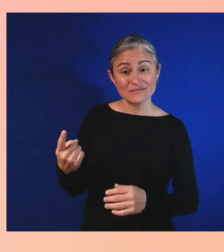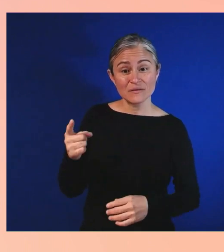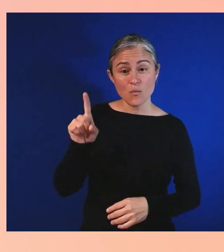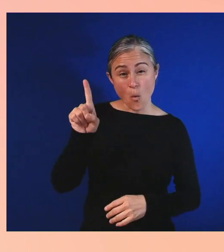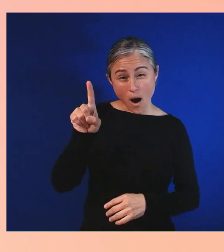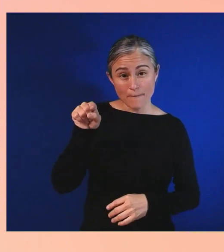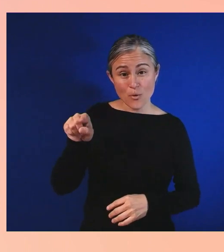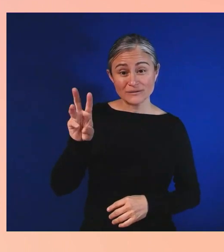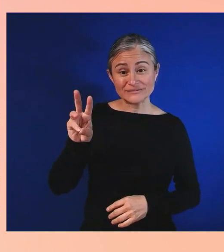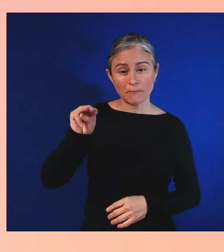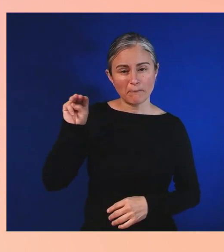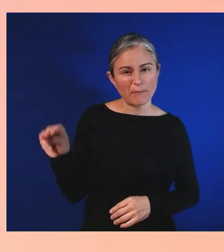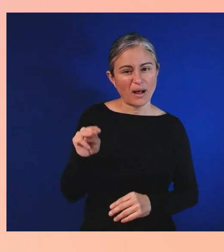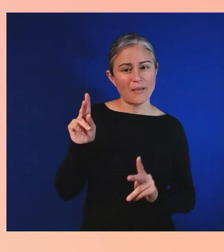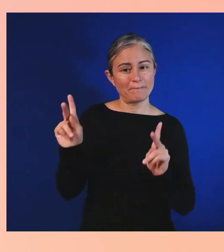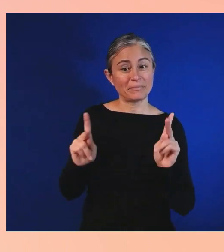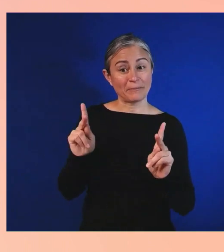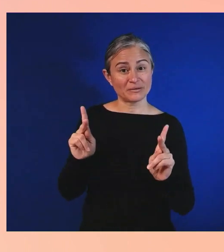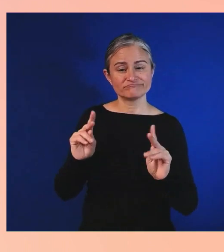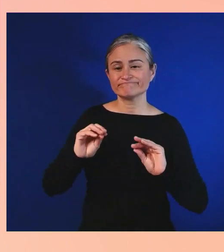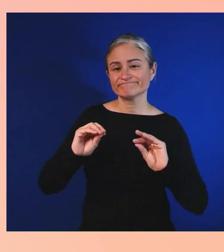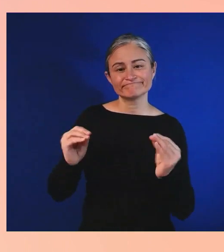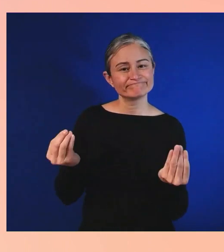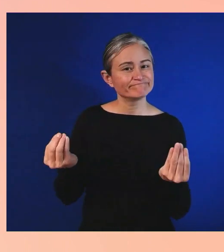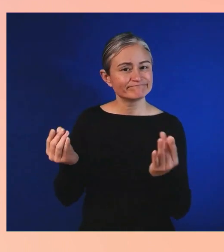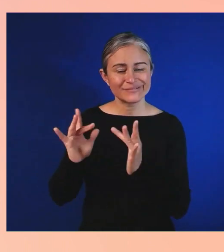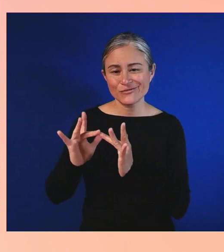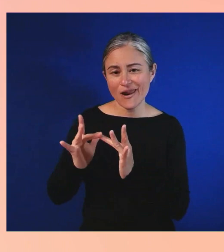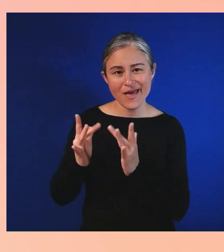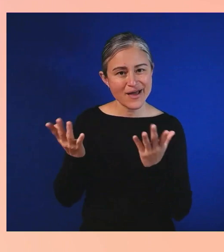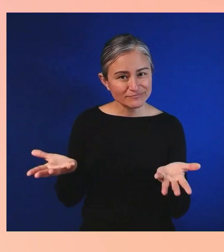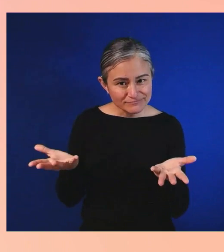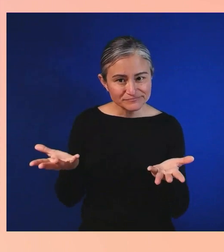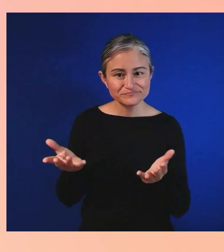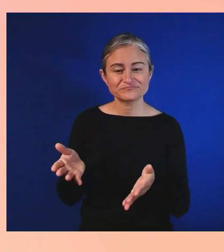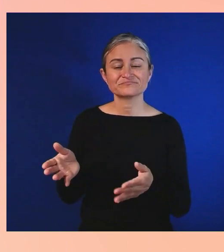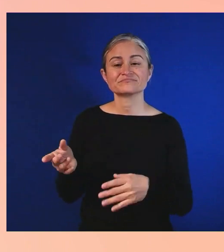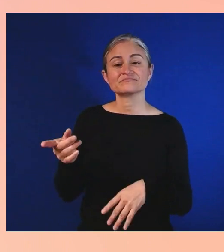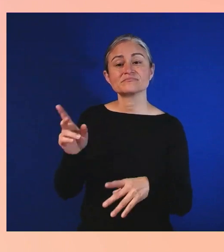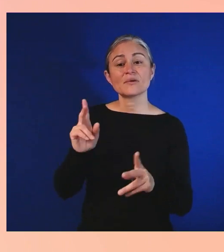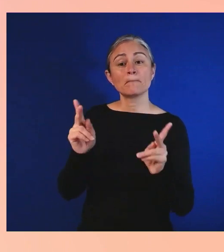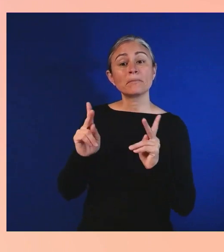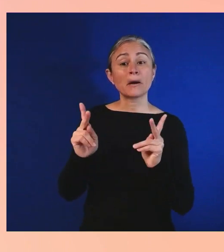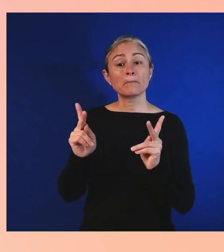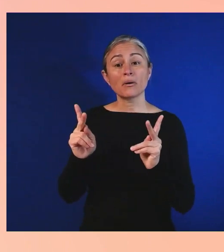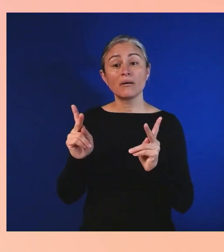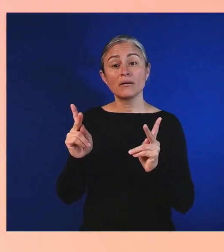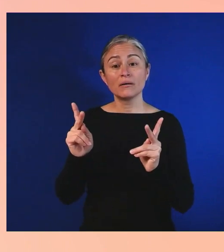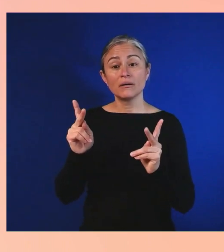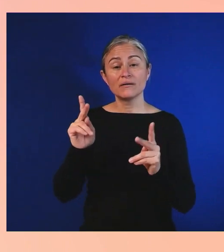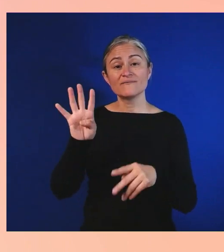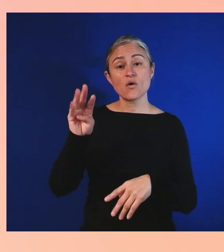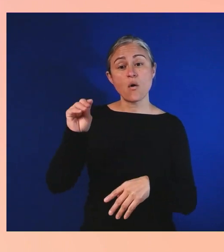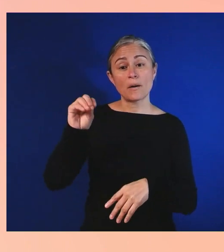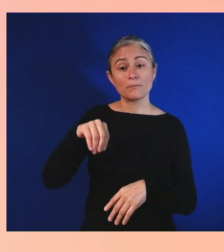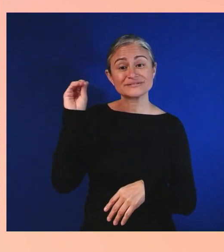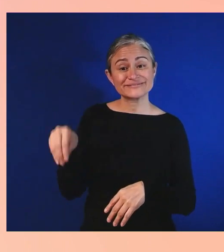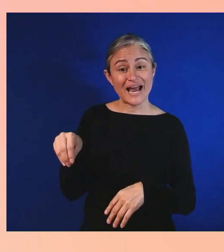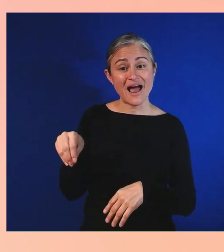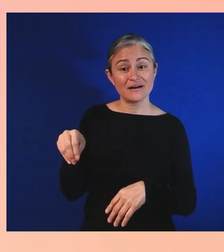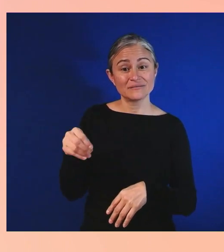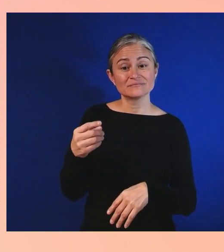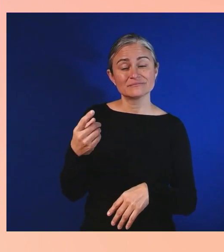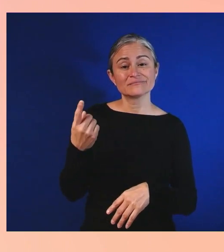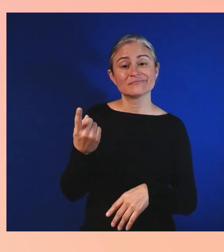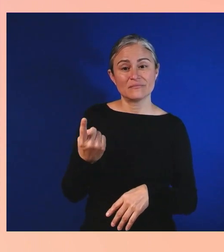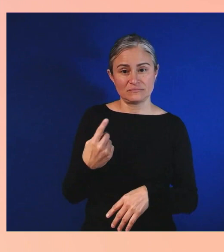About 40% of those people live in areas with one internet provider alone. That's, when you compare it to Texas, Texas has